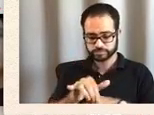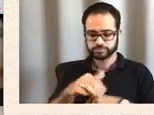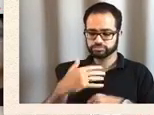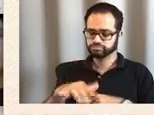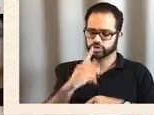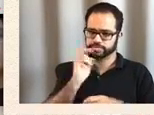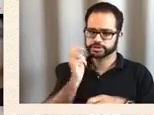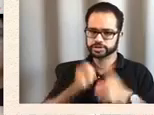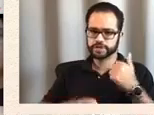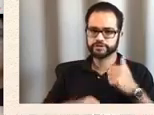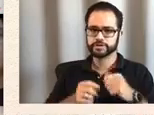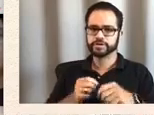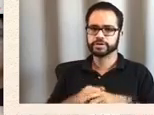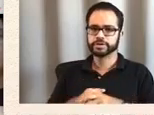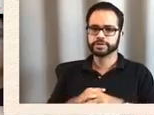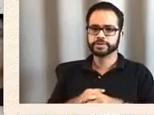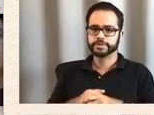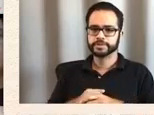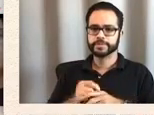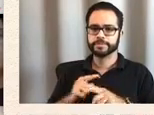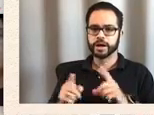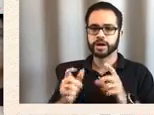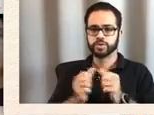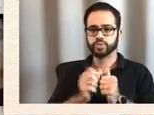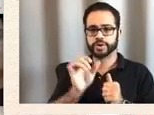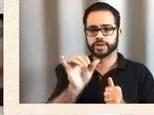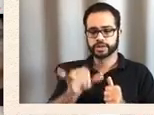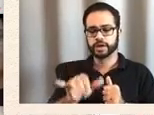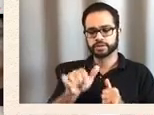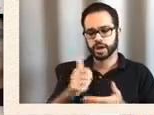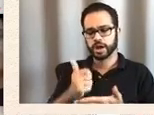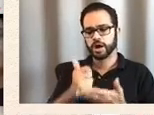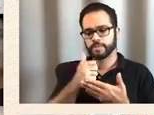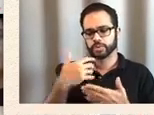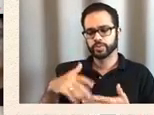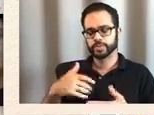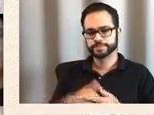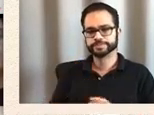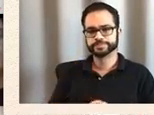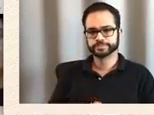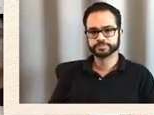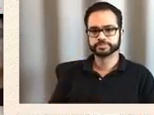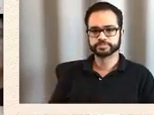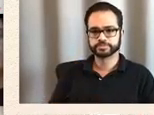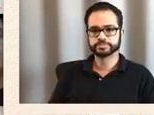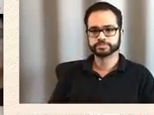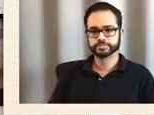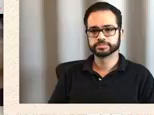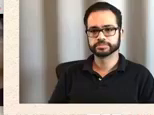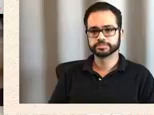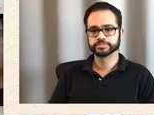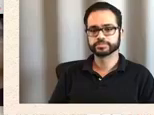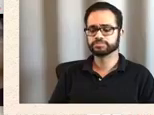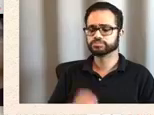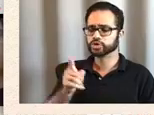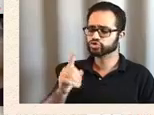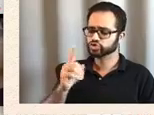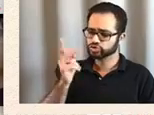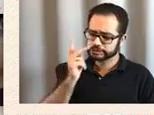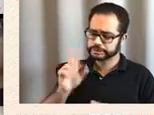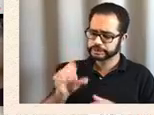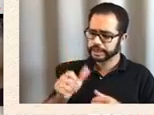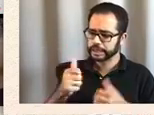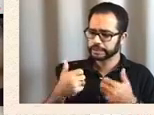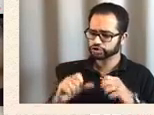but with that helped. Yeah. Yeah. Did you encounter any challenges